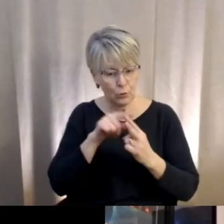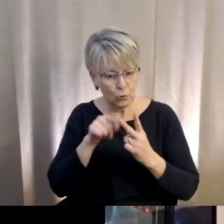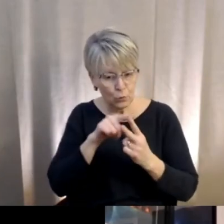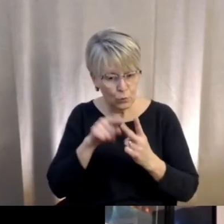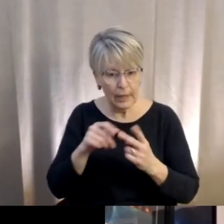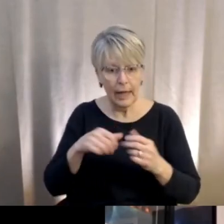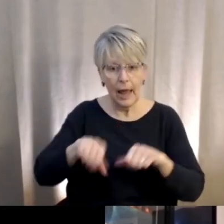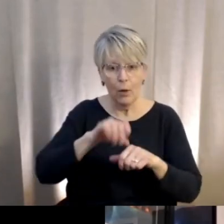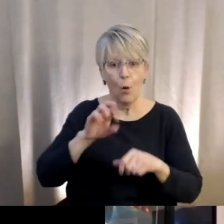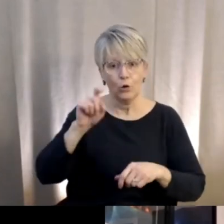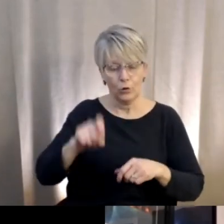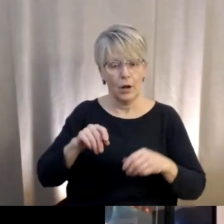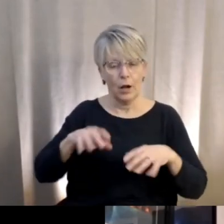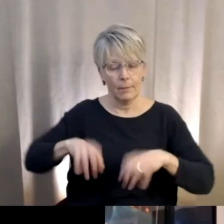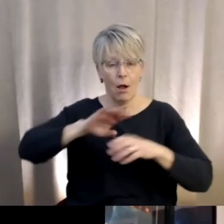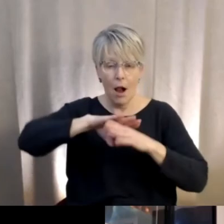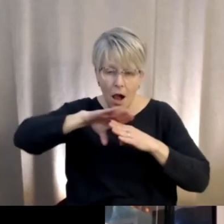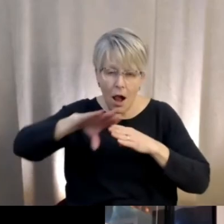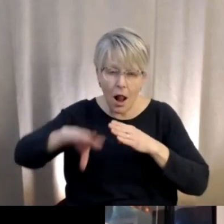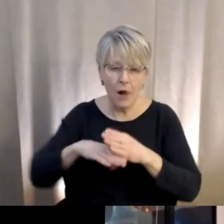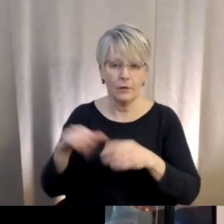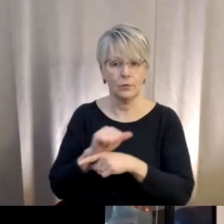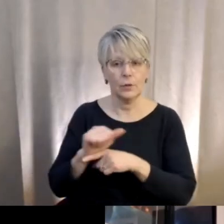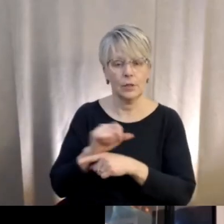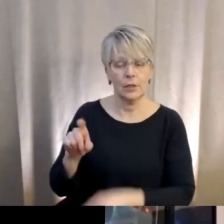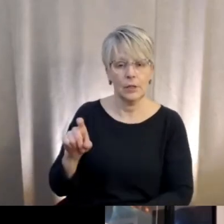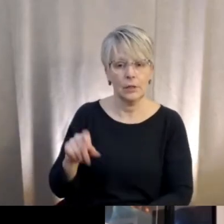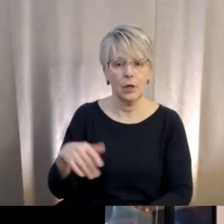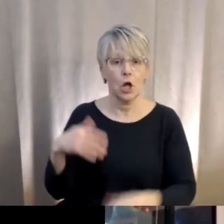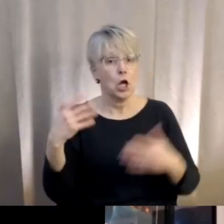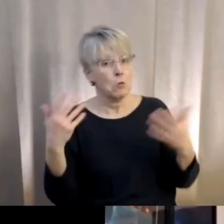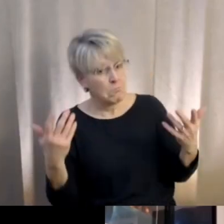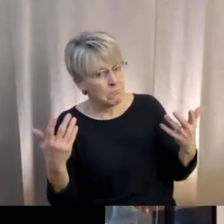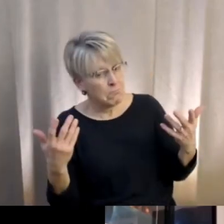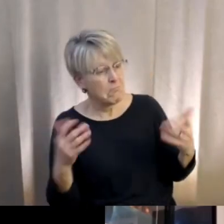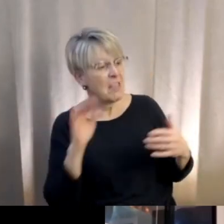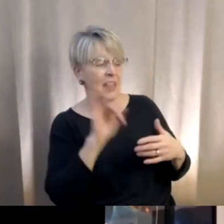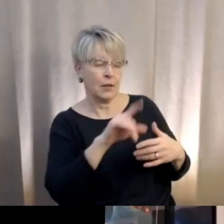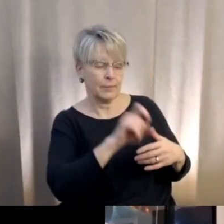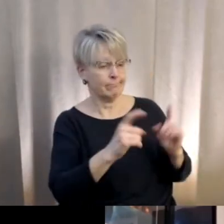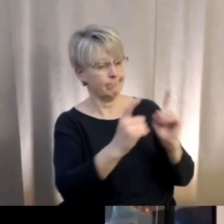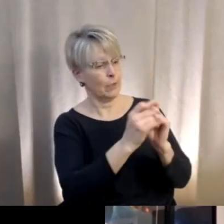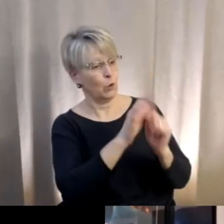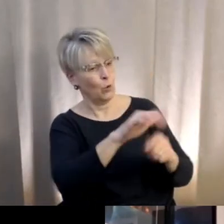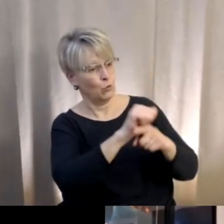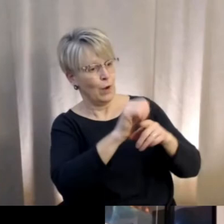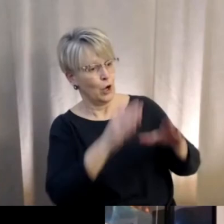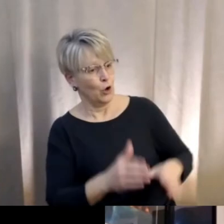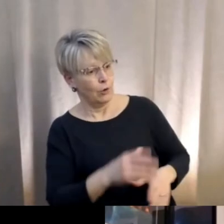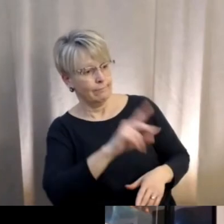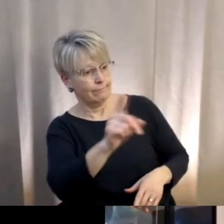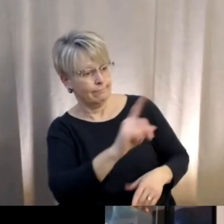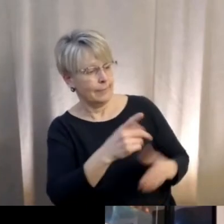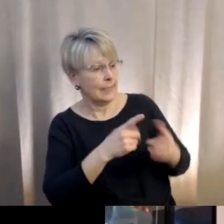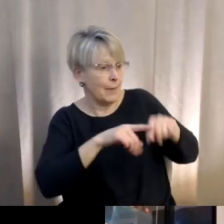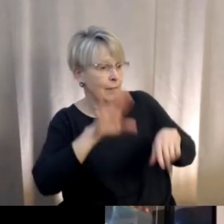the puppy go through the whole training? Well, that's a discussion to have with your trainer. I don't know what they're going to want to